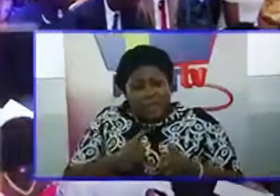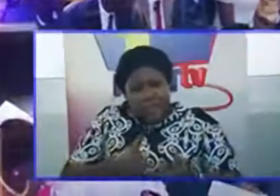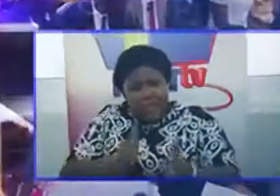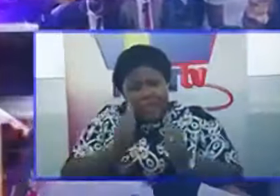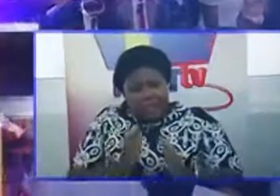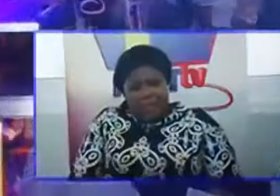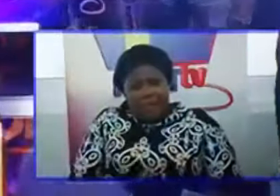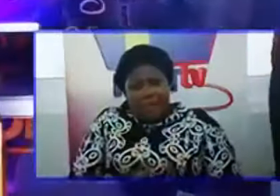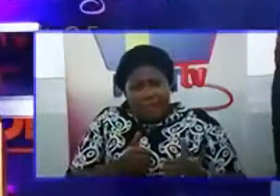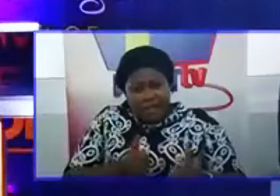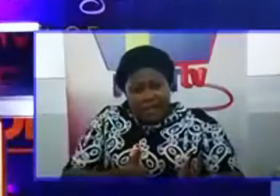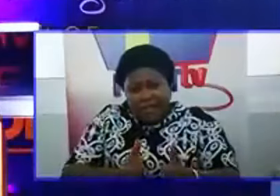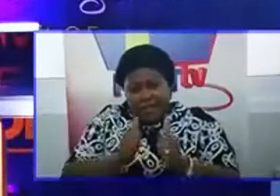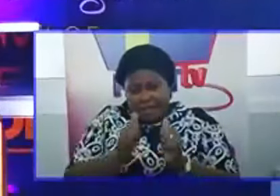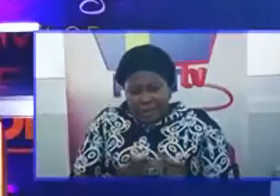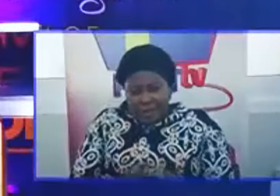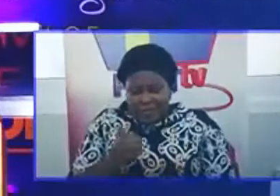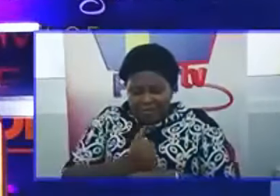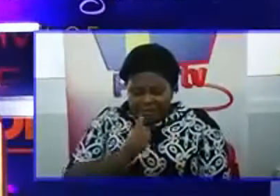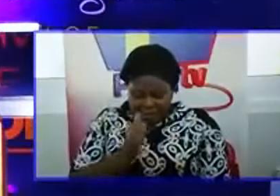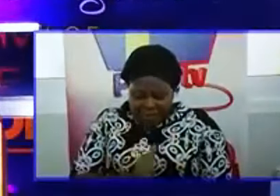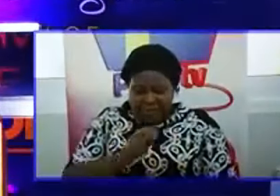fashion something for him to sit on.